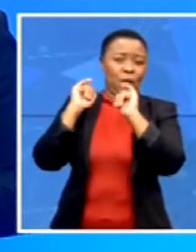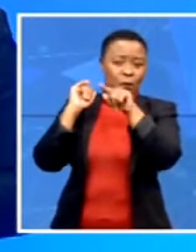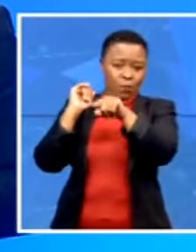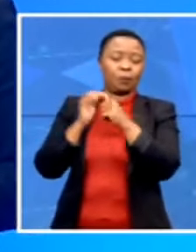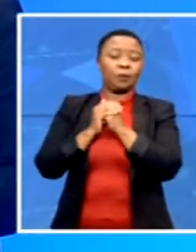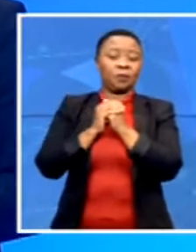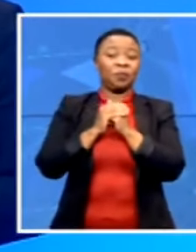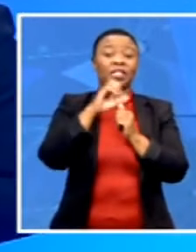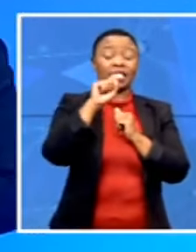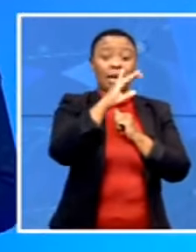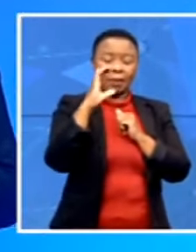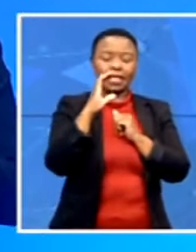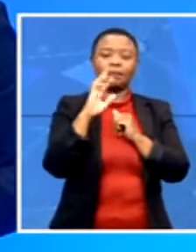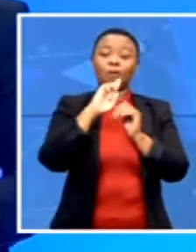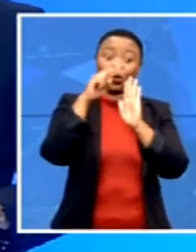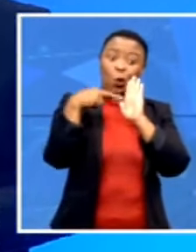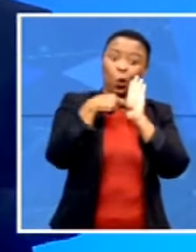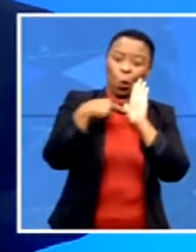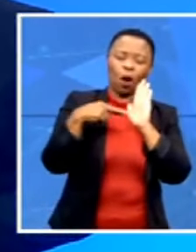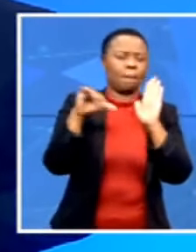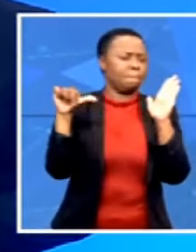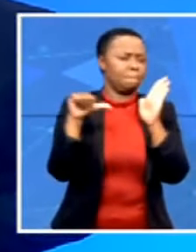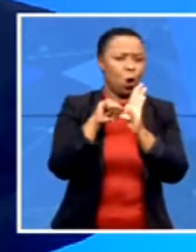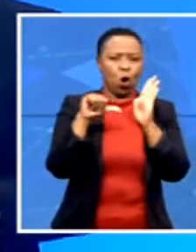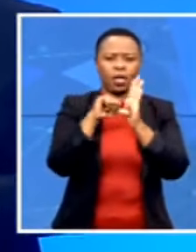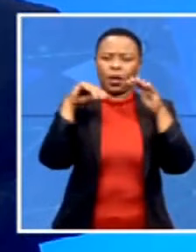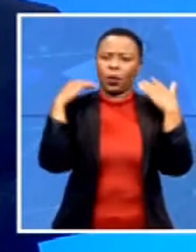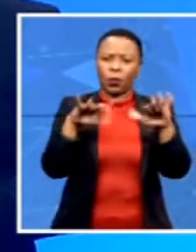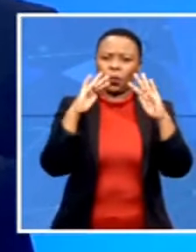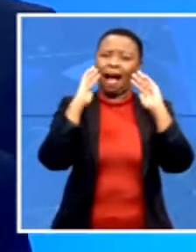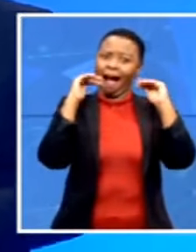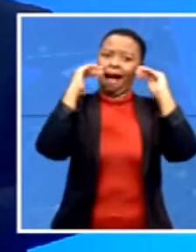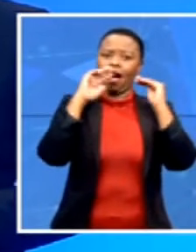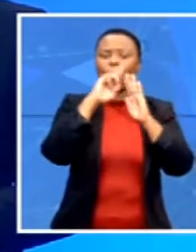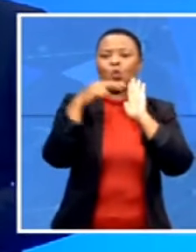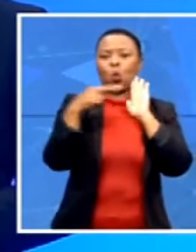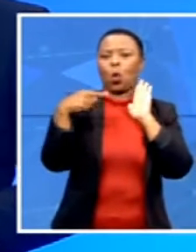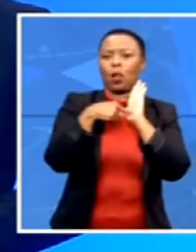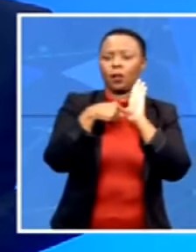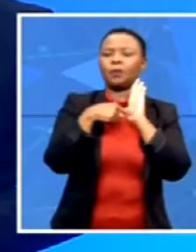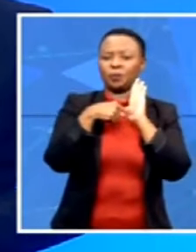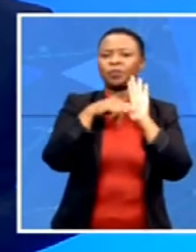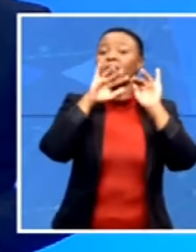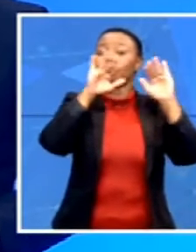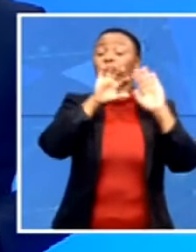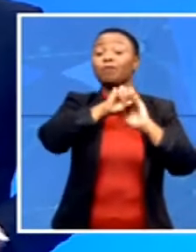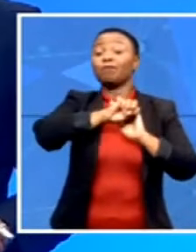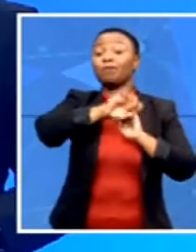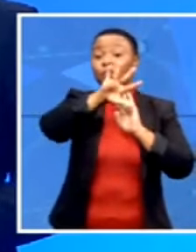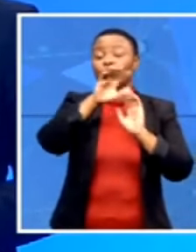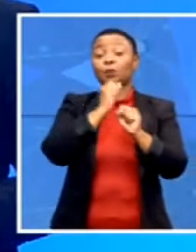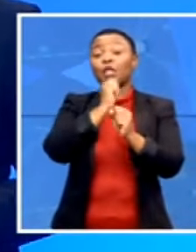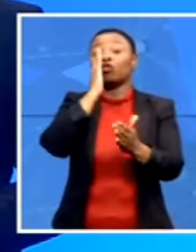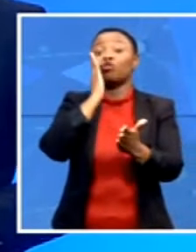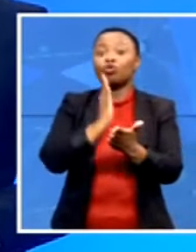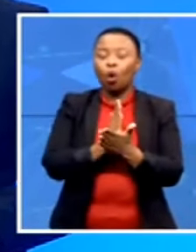role, complementary role, right? The public broadcaster is hard at work in ensuring that the citizens are spoilt for